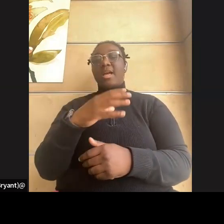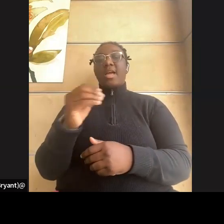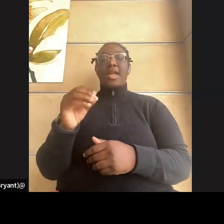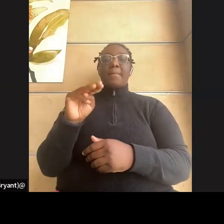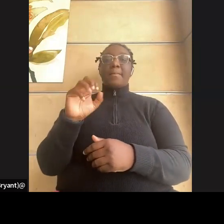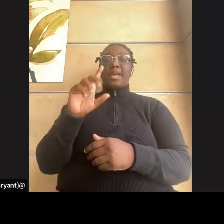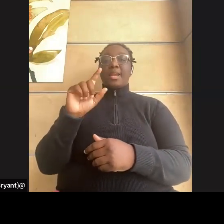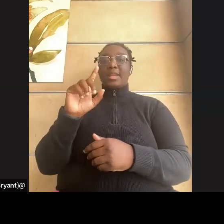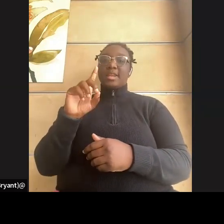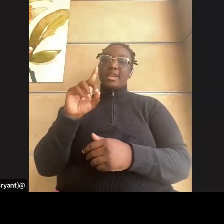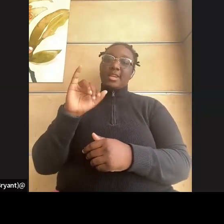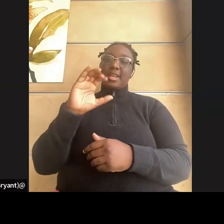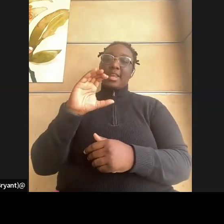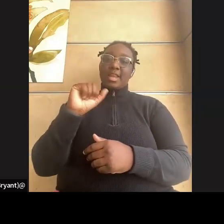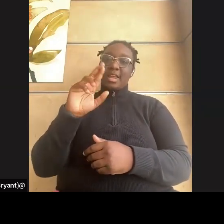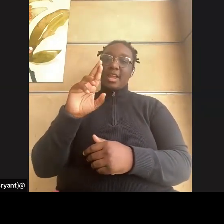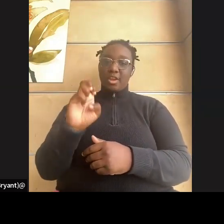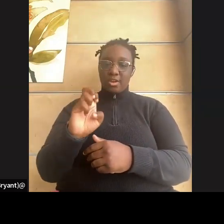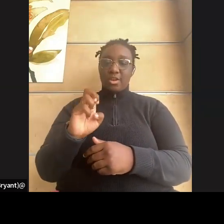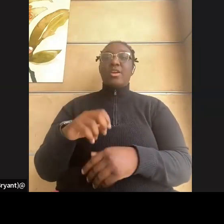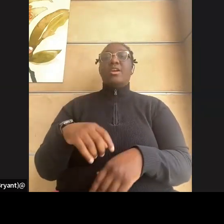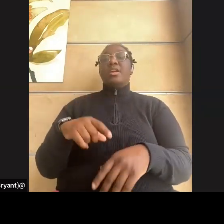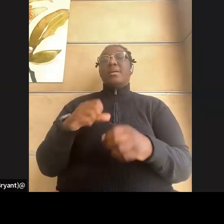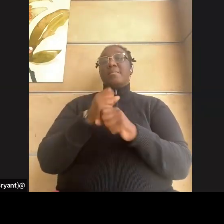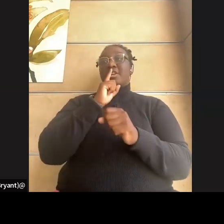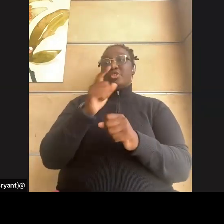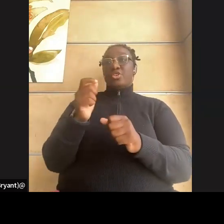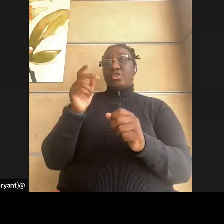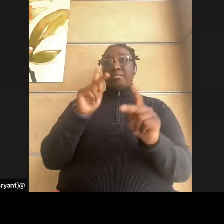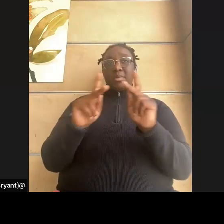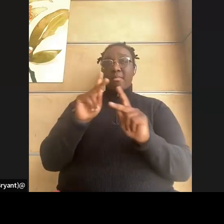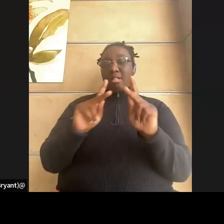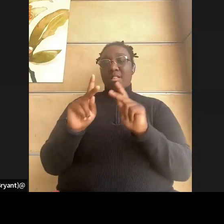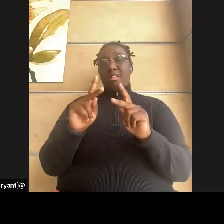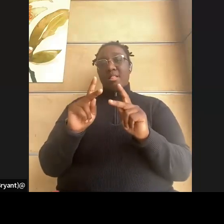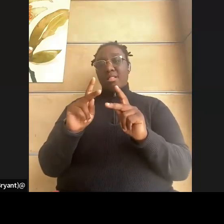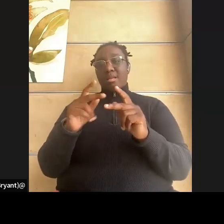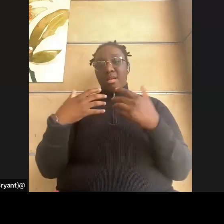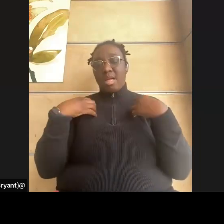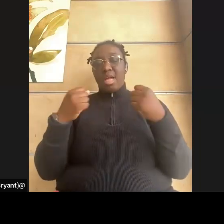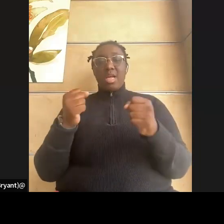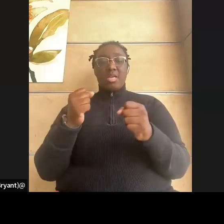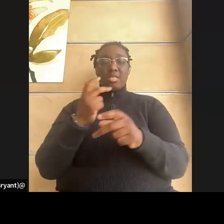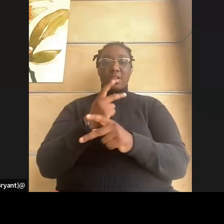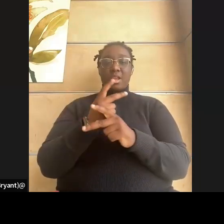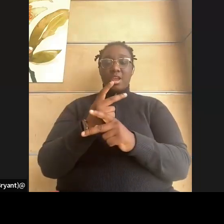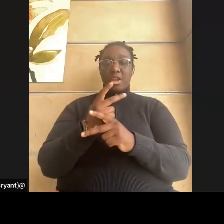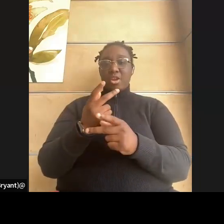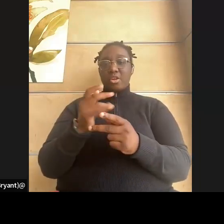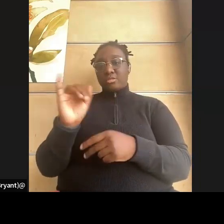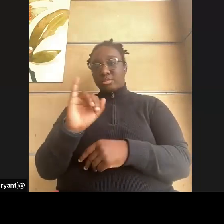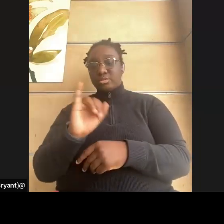clients to make sure that they're accessing healthcare services and understand their benefits and stay enrolled in health insurance. And